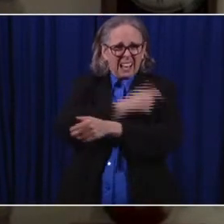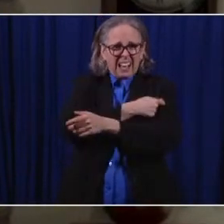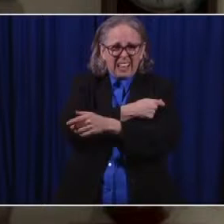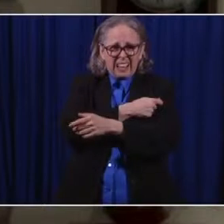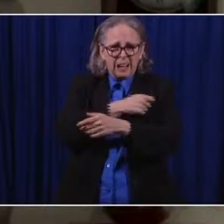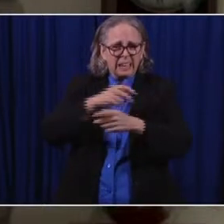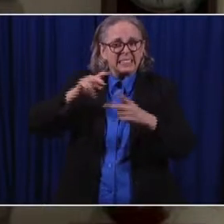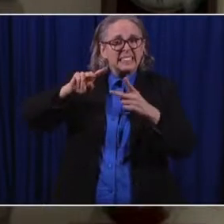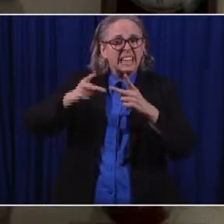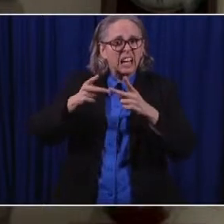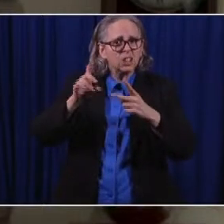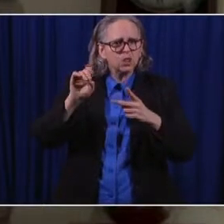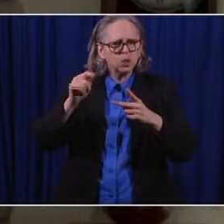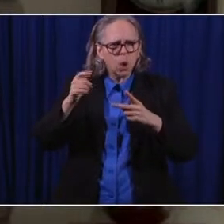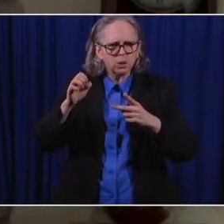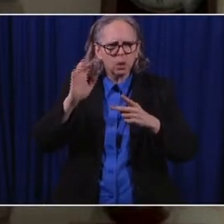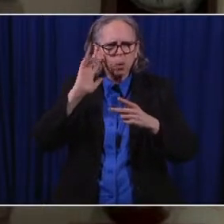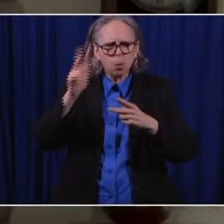weeks.